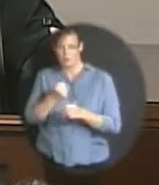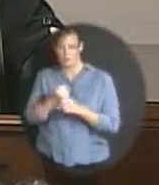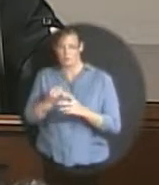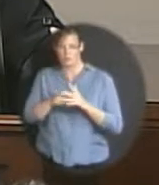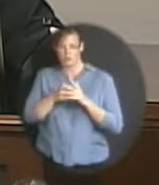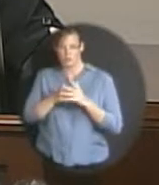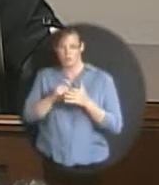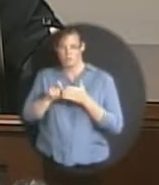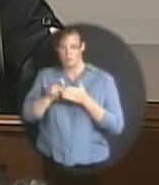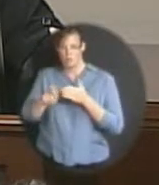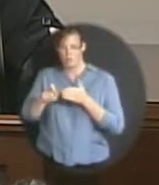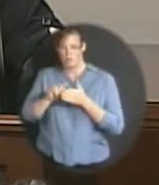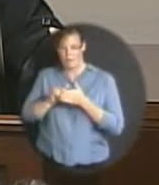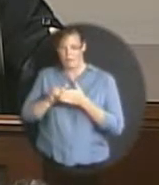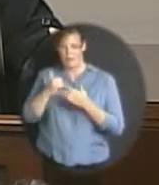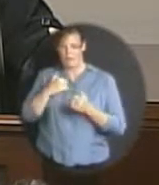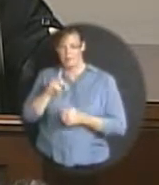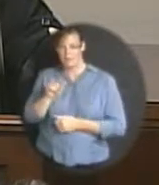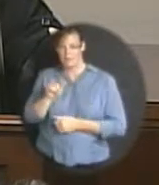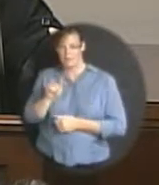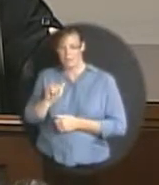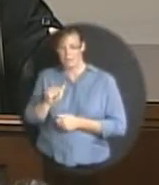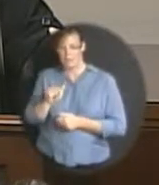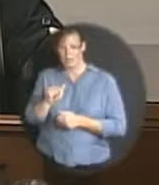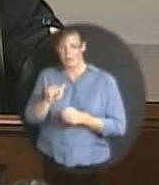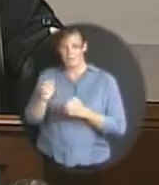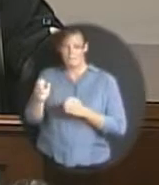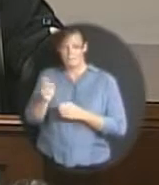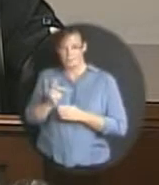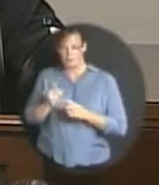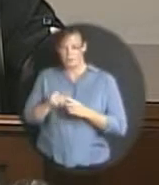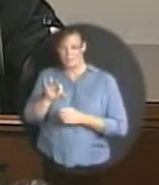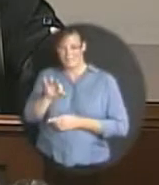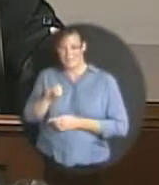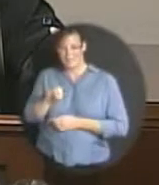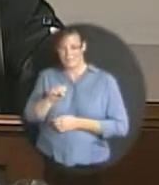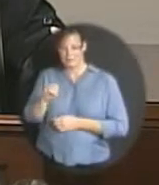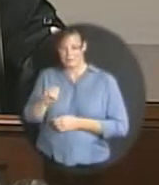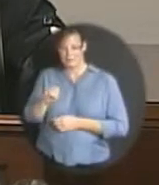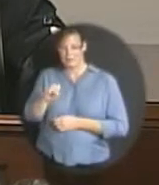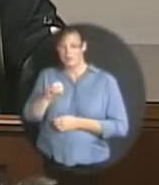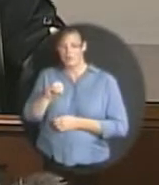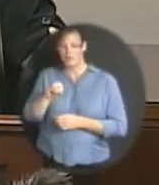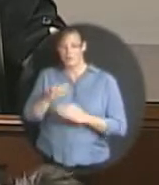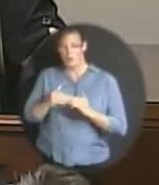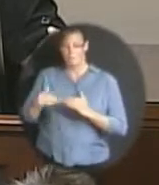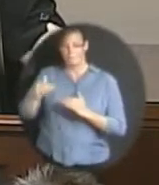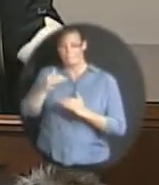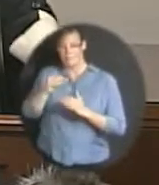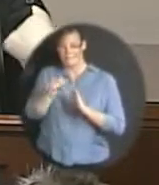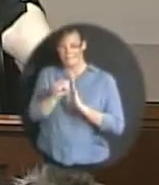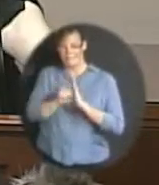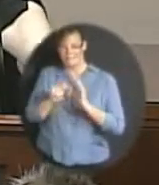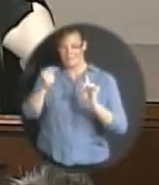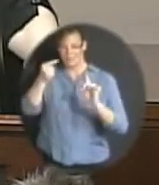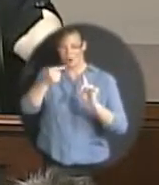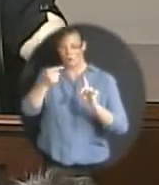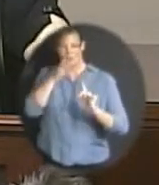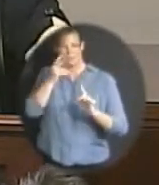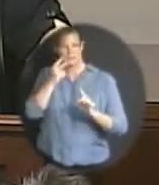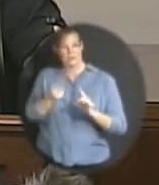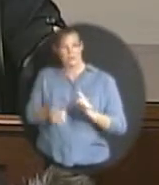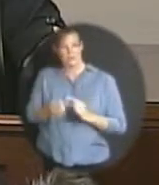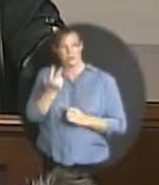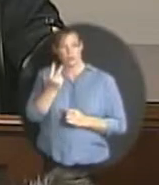right that ship and get that data going back up and into the 90s. We are well above the state target. You'll see there are